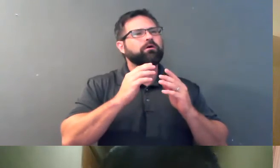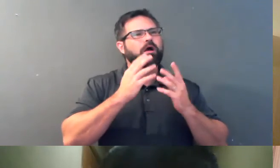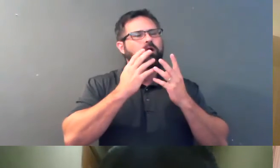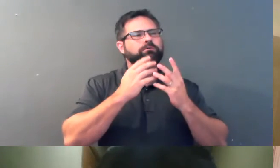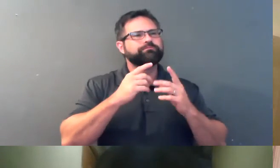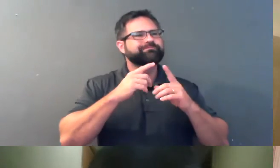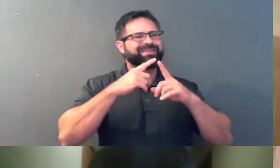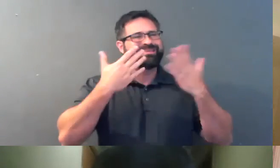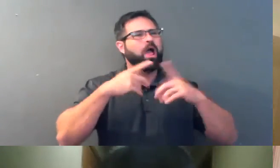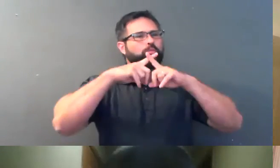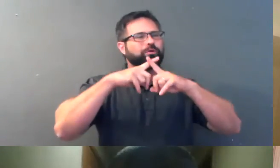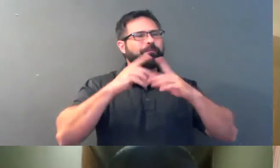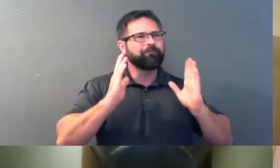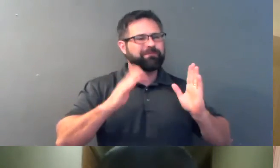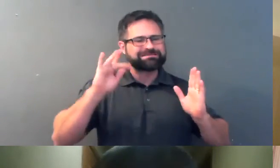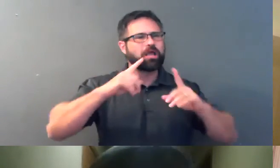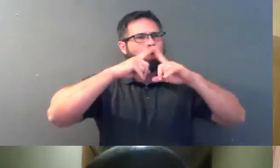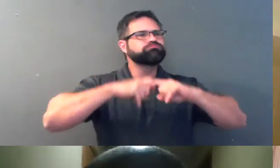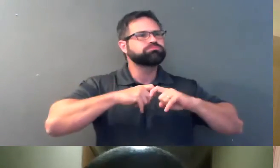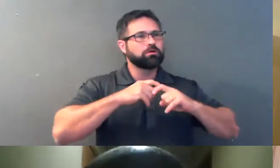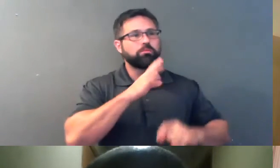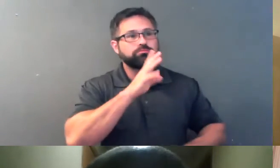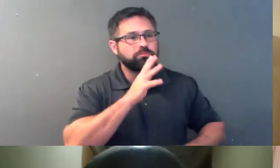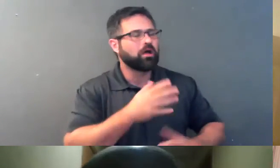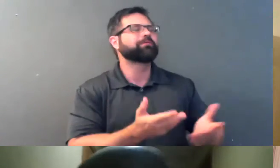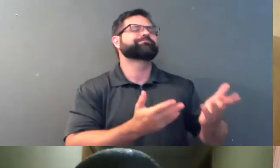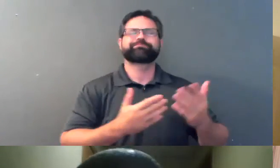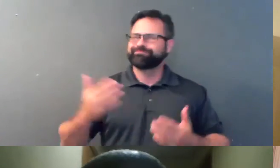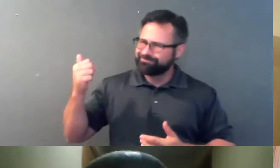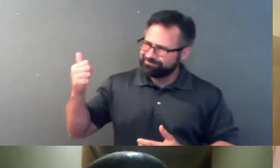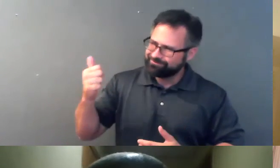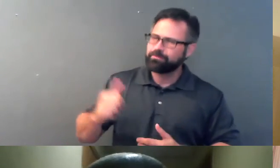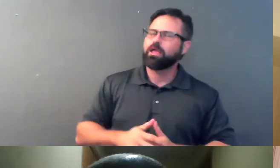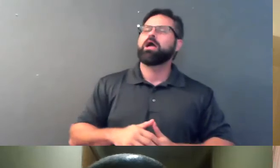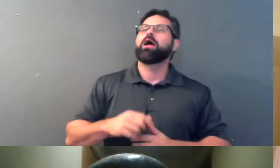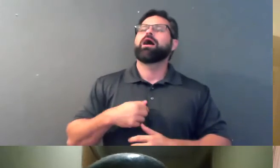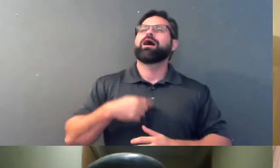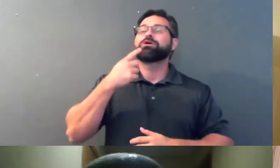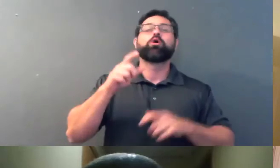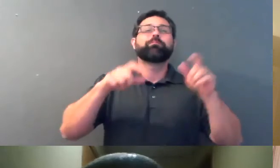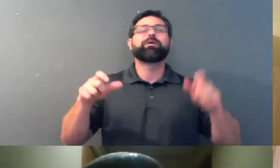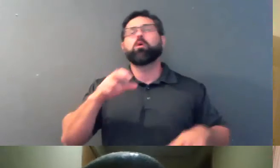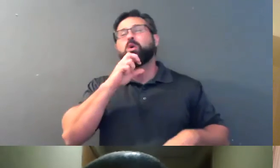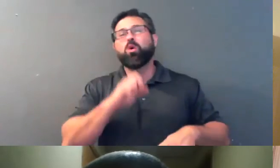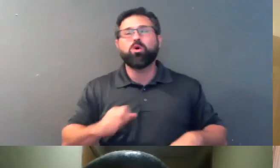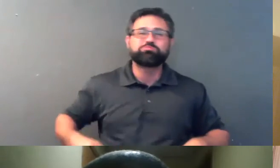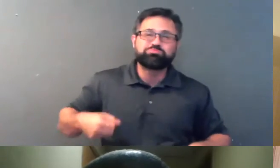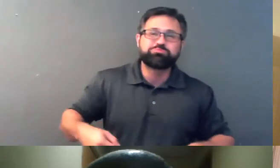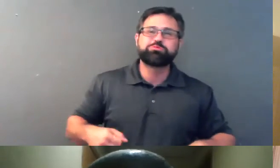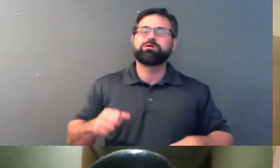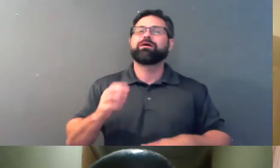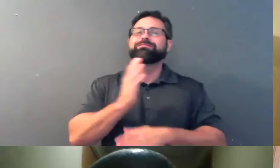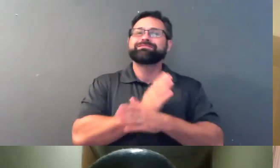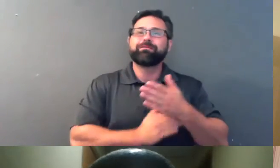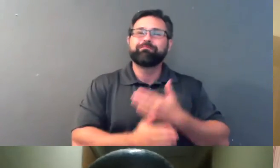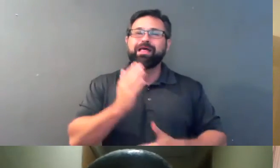Great. Yeah, thank you. I was saying that I'd like to say something about older persons with disabilities and Article